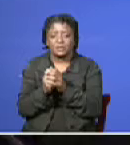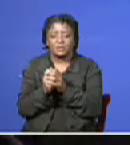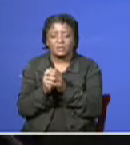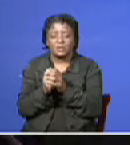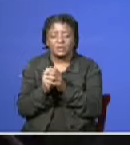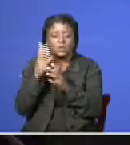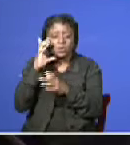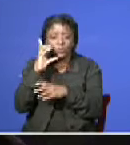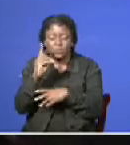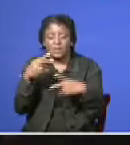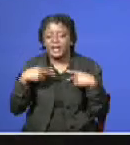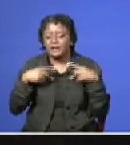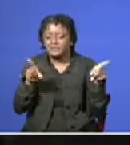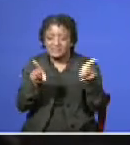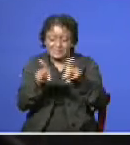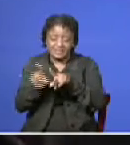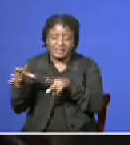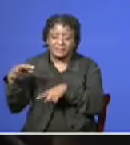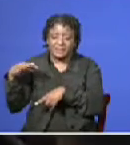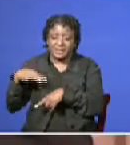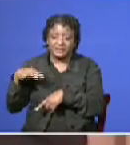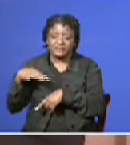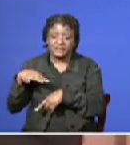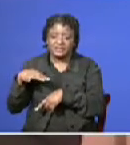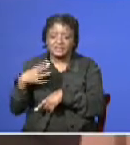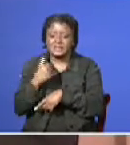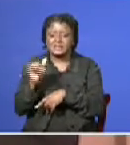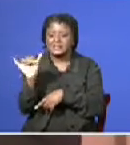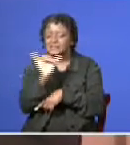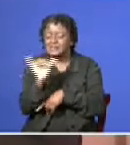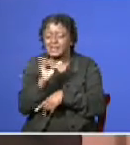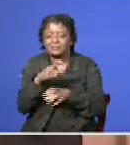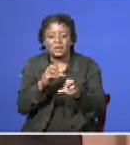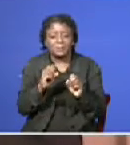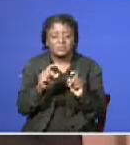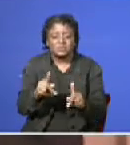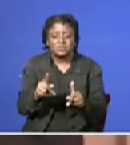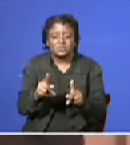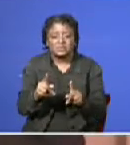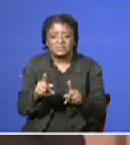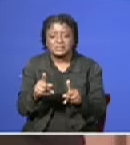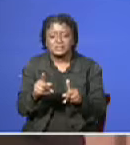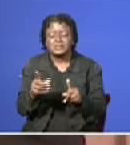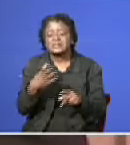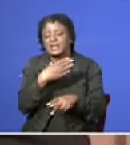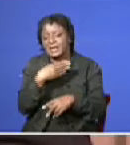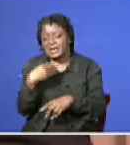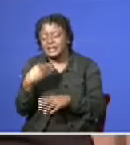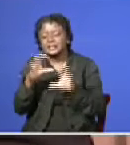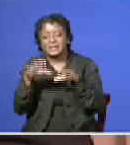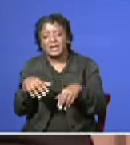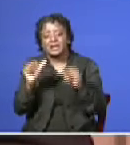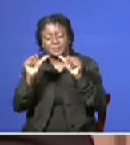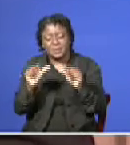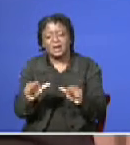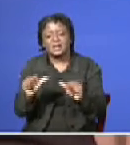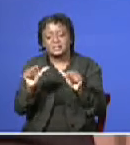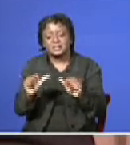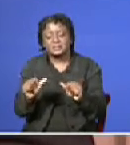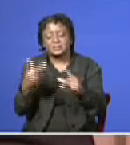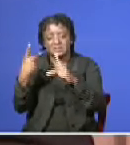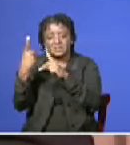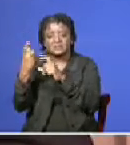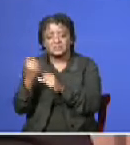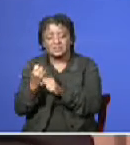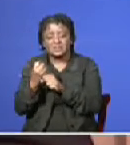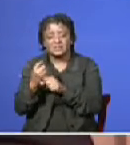the same benefits and have the same opportunities and can possibly